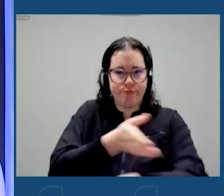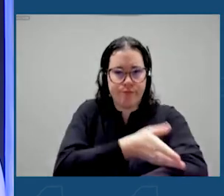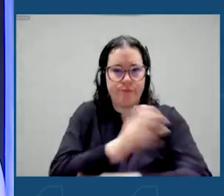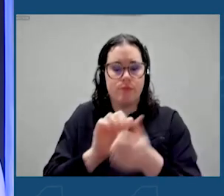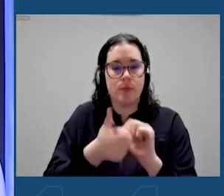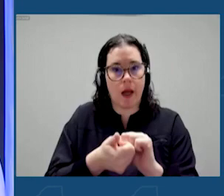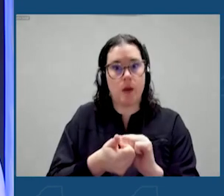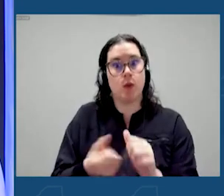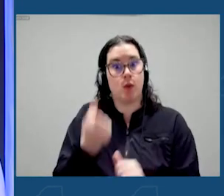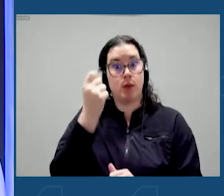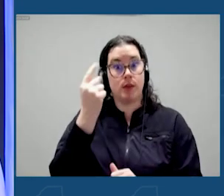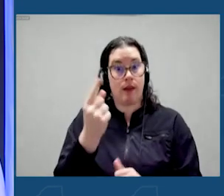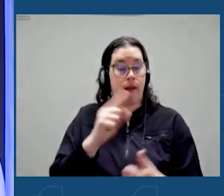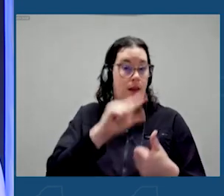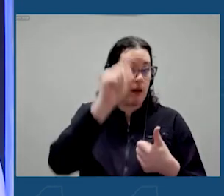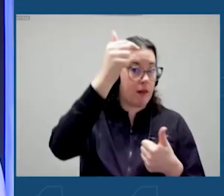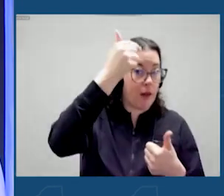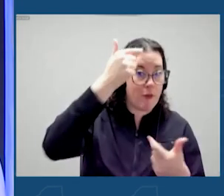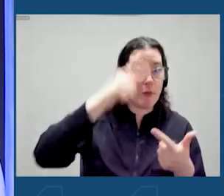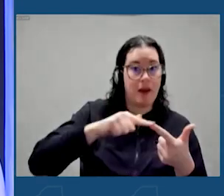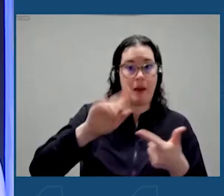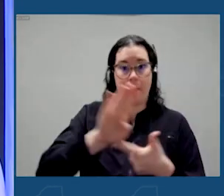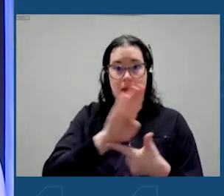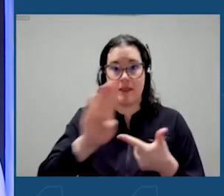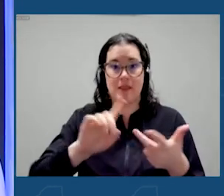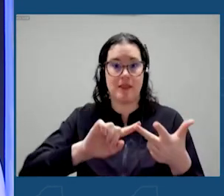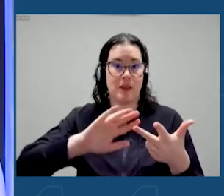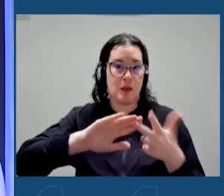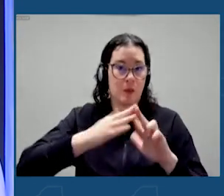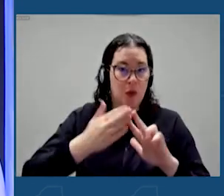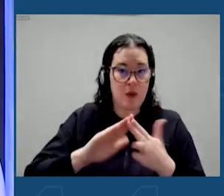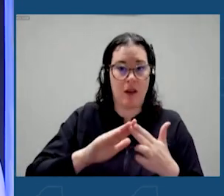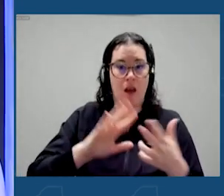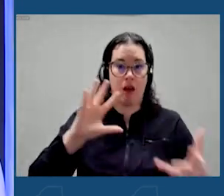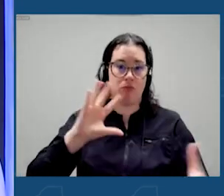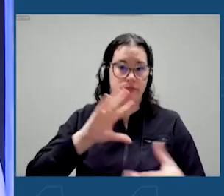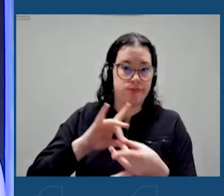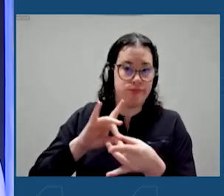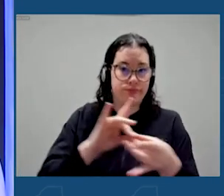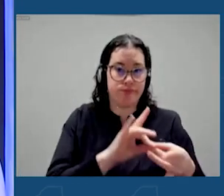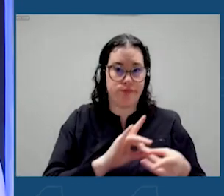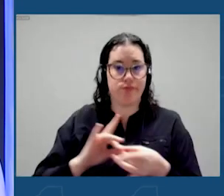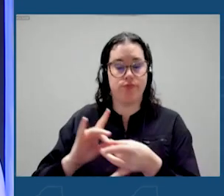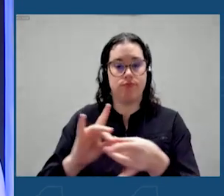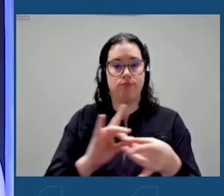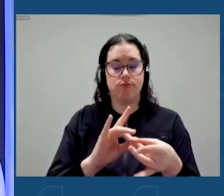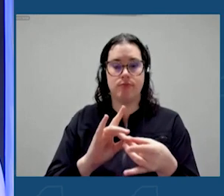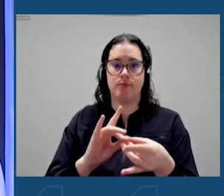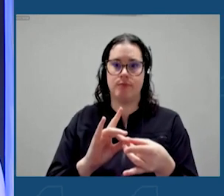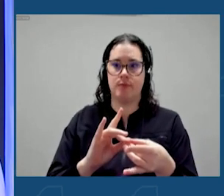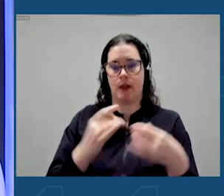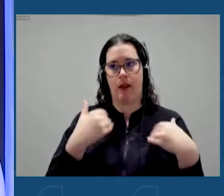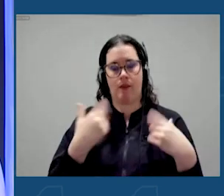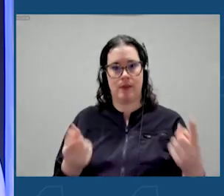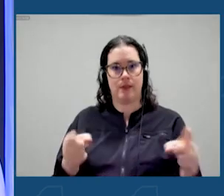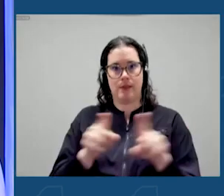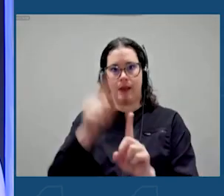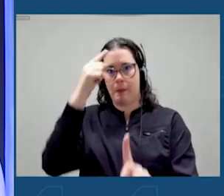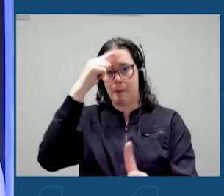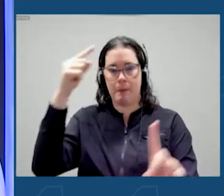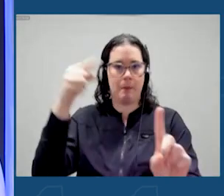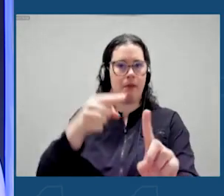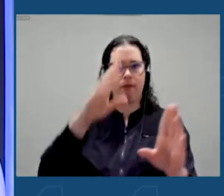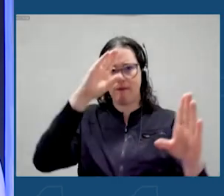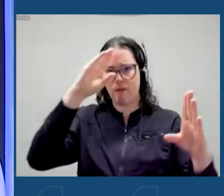government, corporate, of community, coming together, staying on the same mission and focus to